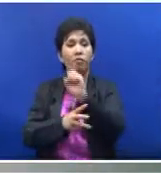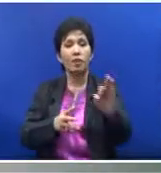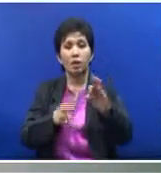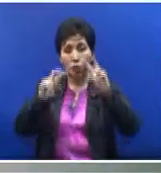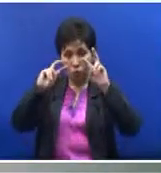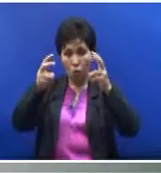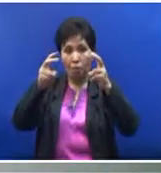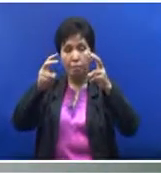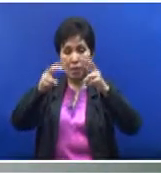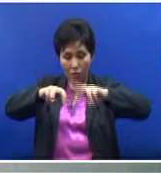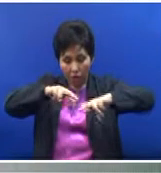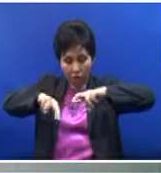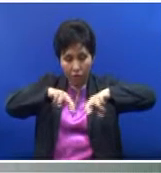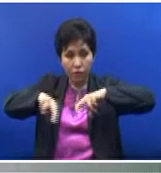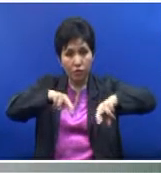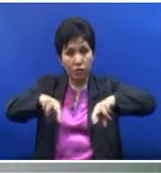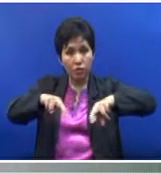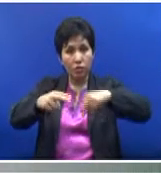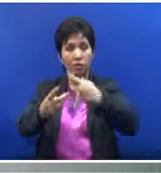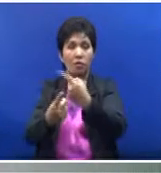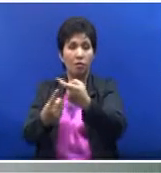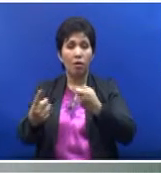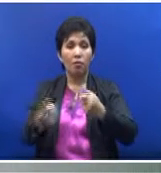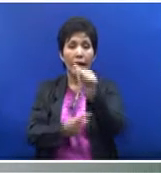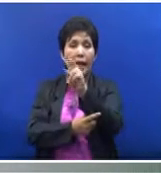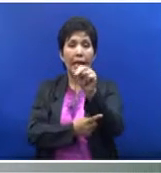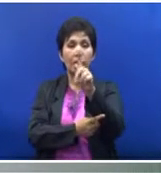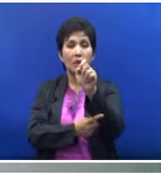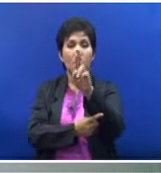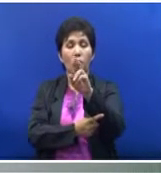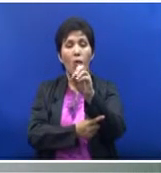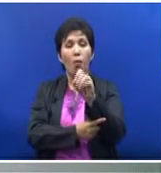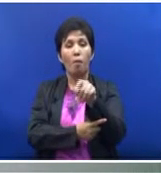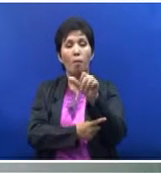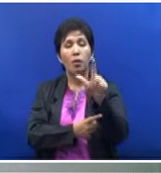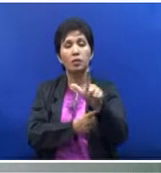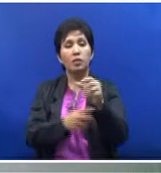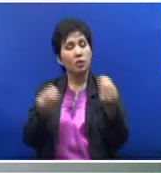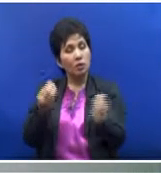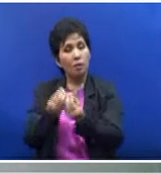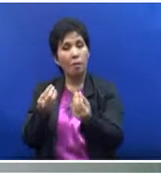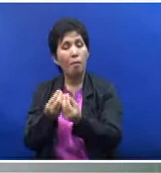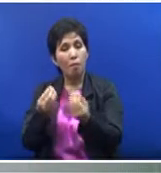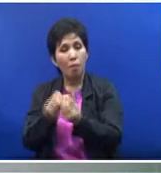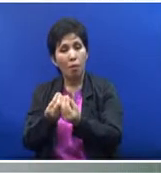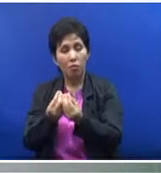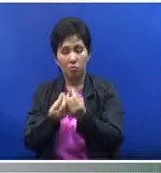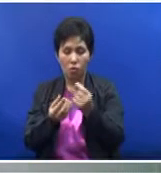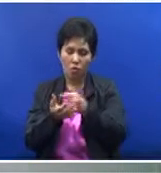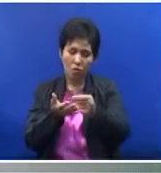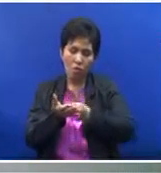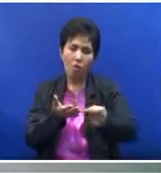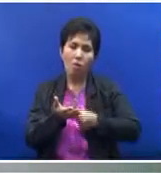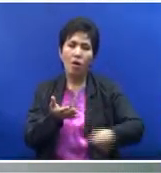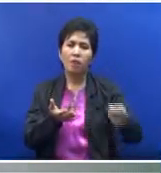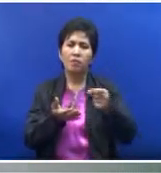the research. For anthropological method, it is more descriptive. You have to write a lot.